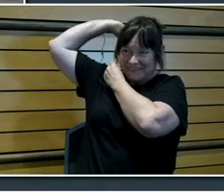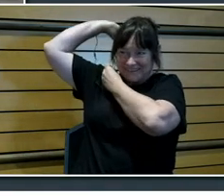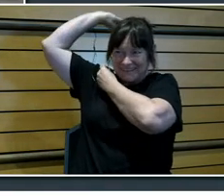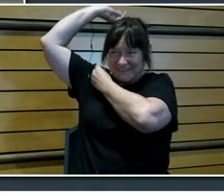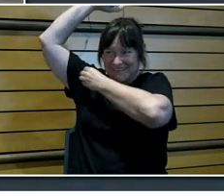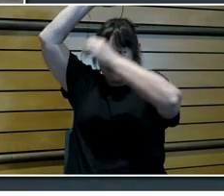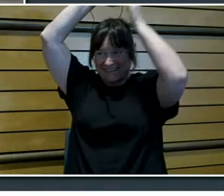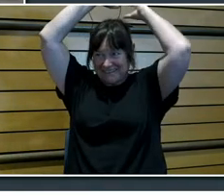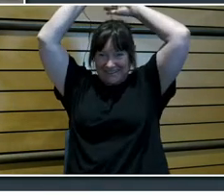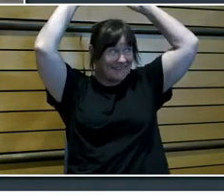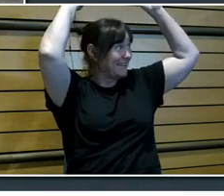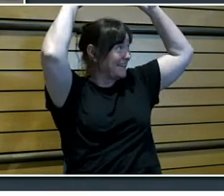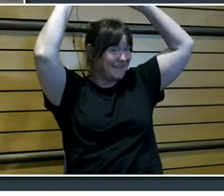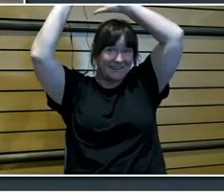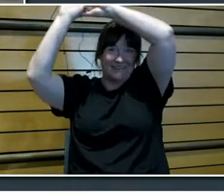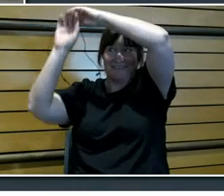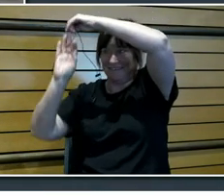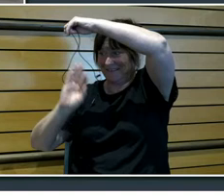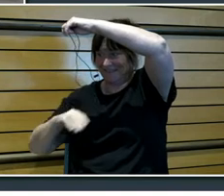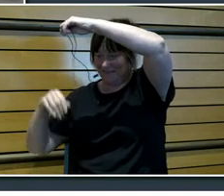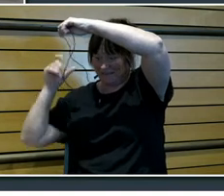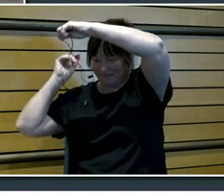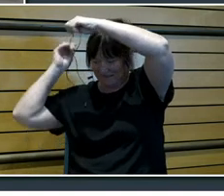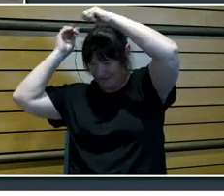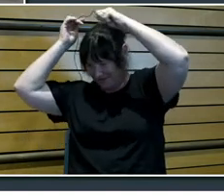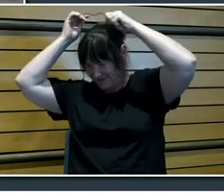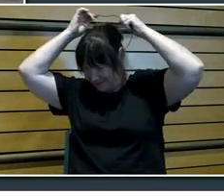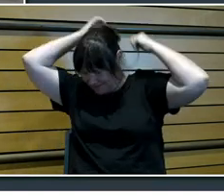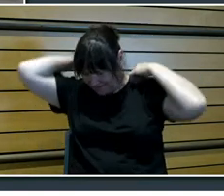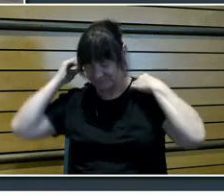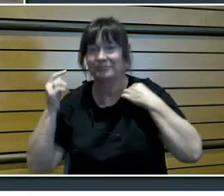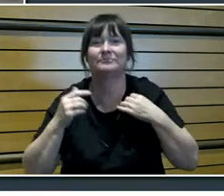I'd like to invite John Wise to come up next, please.